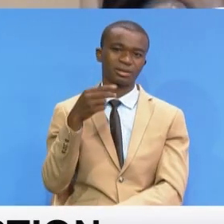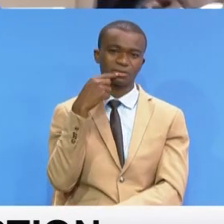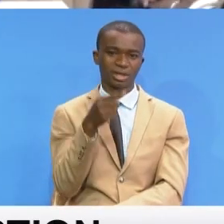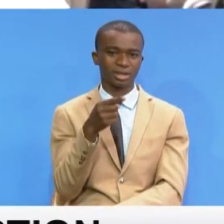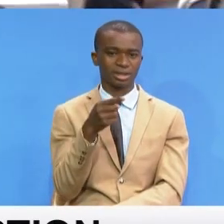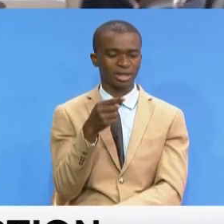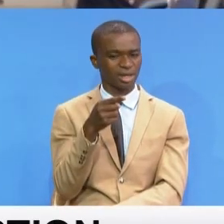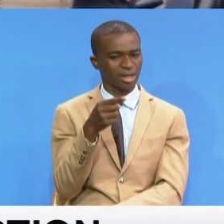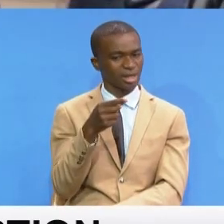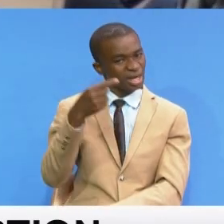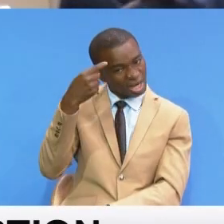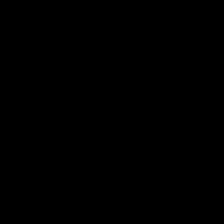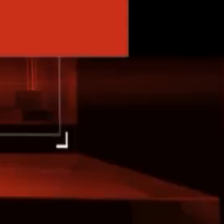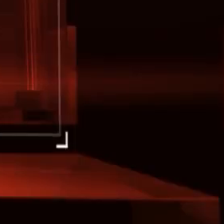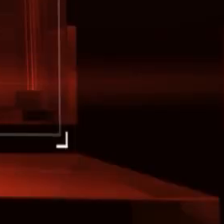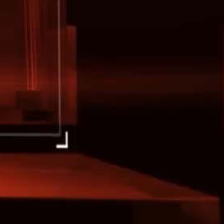to corruption fight.